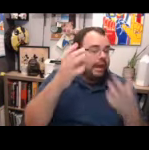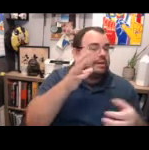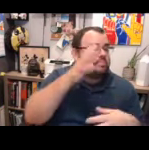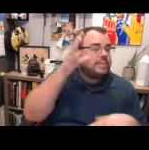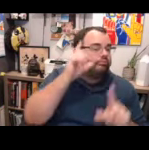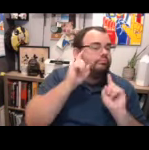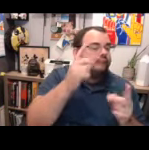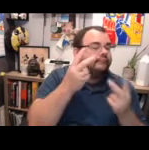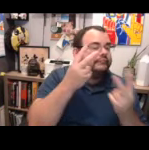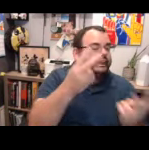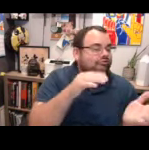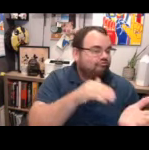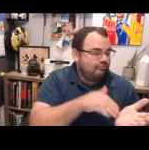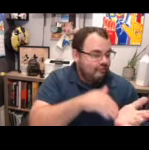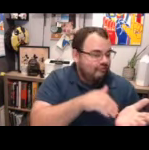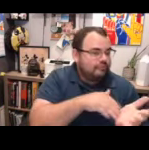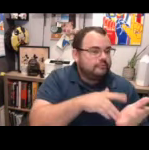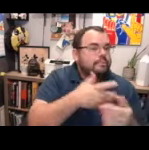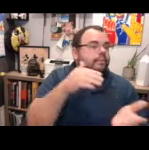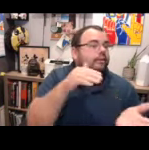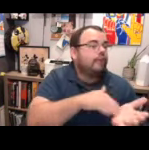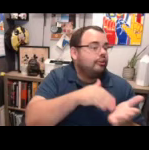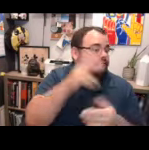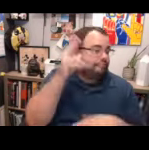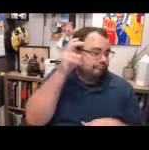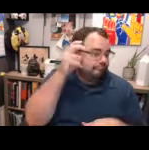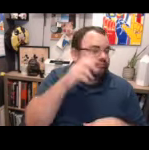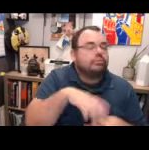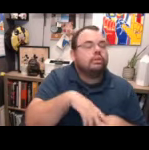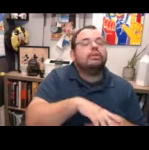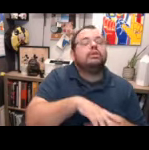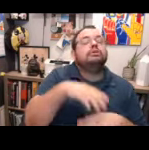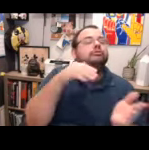when a lot of parents will go see a doctor,